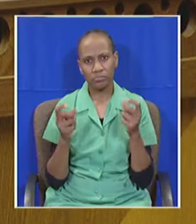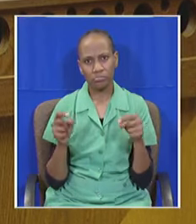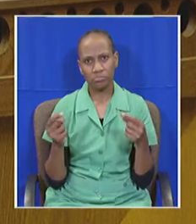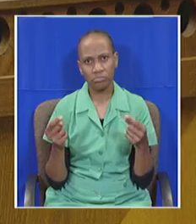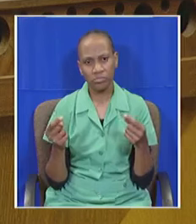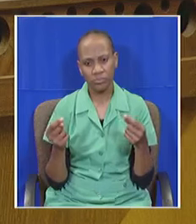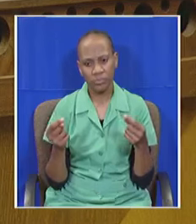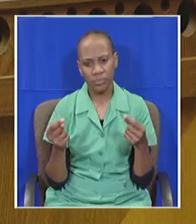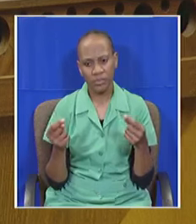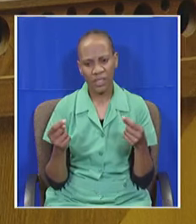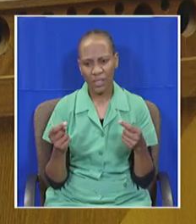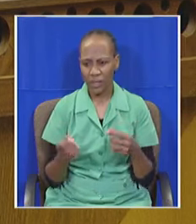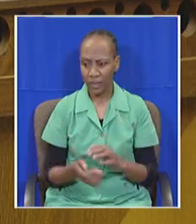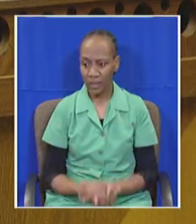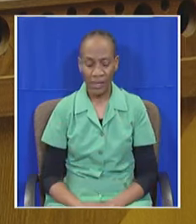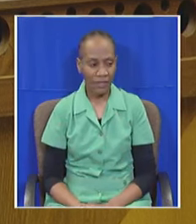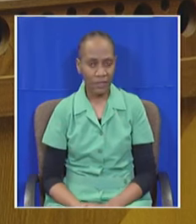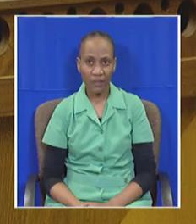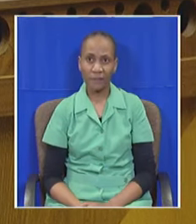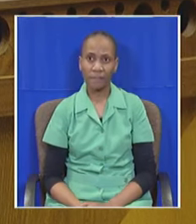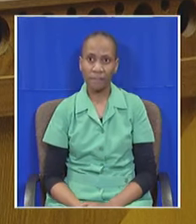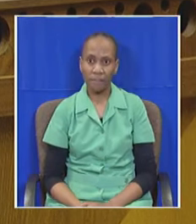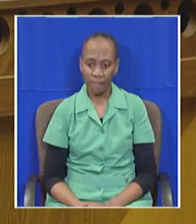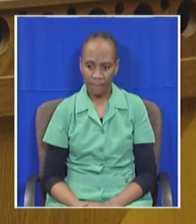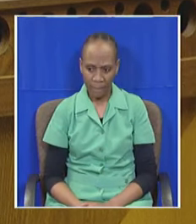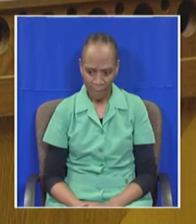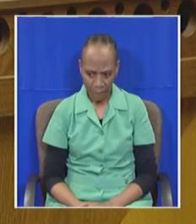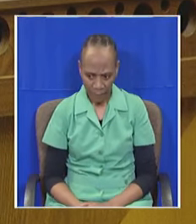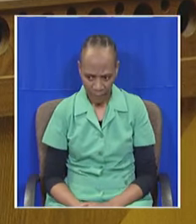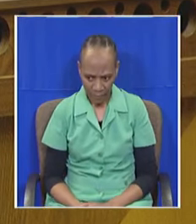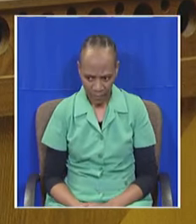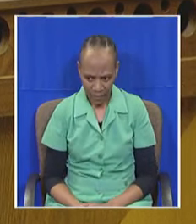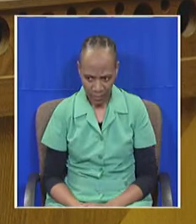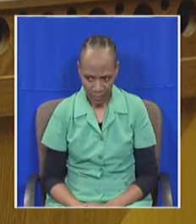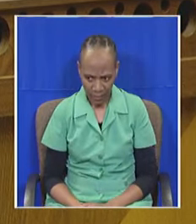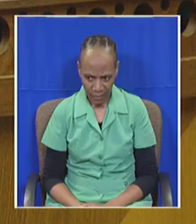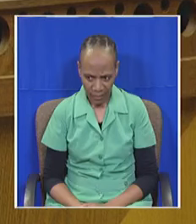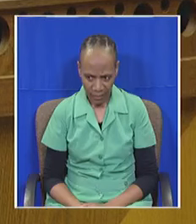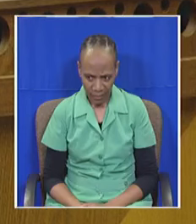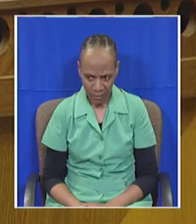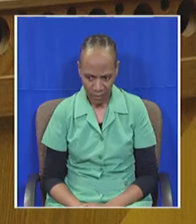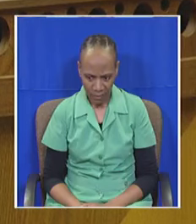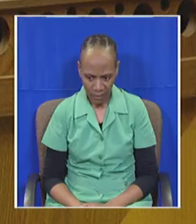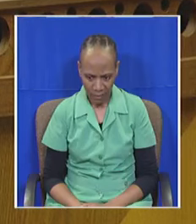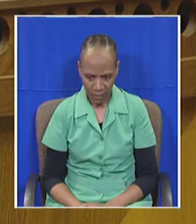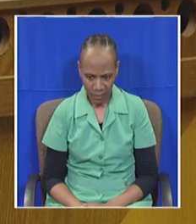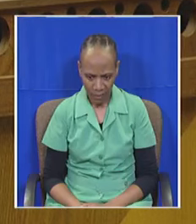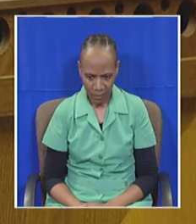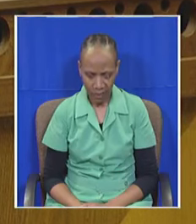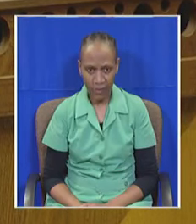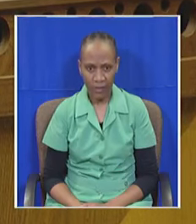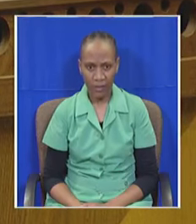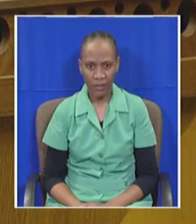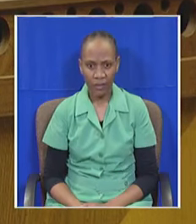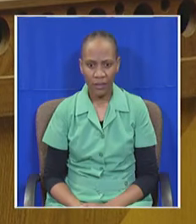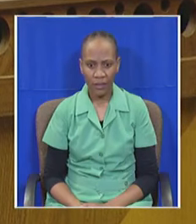listed 2,271 satellites in orbit during the duration of the Astronautical Congress. We witnessed one